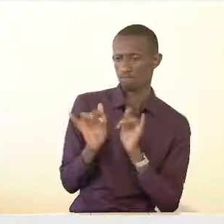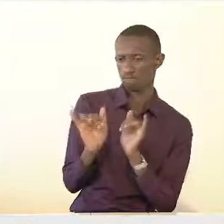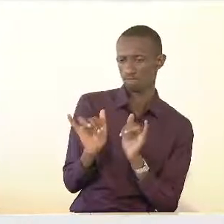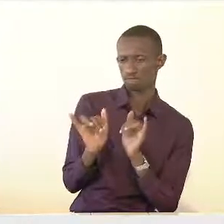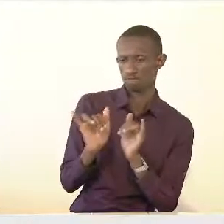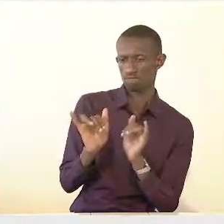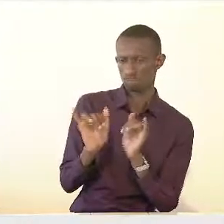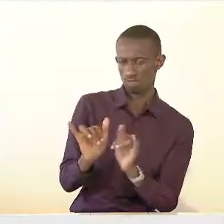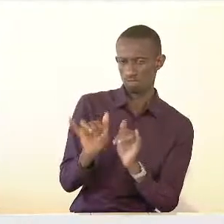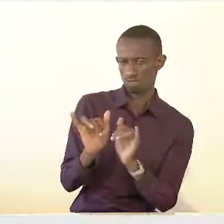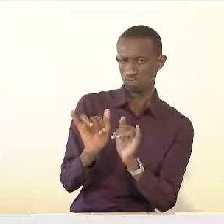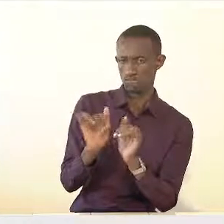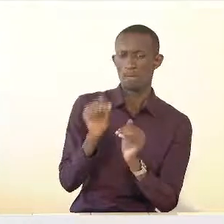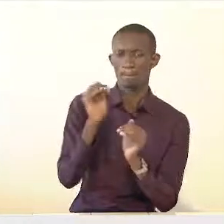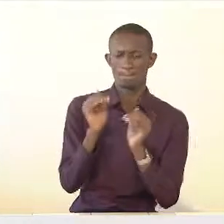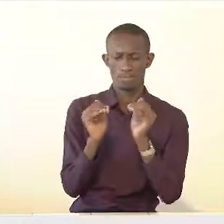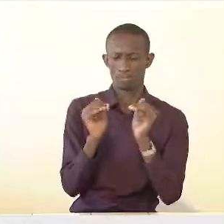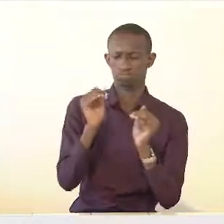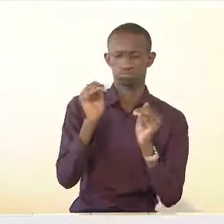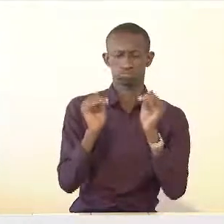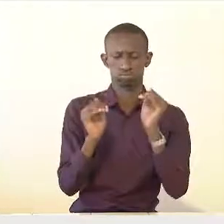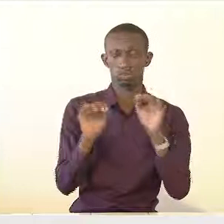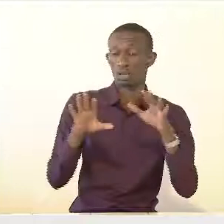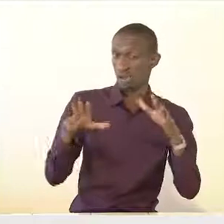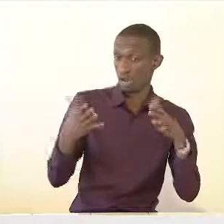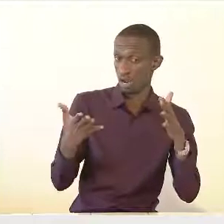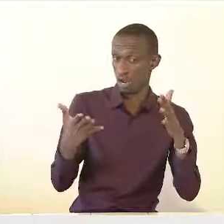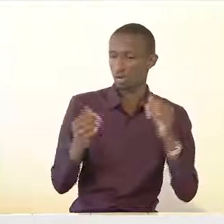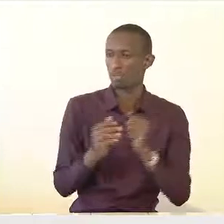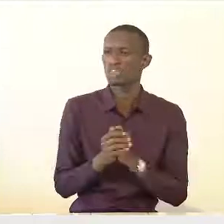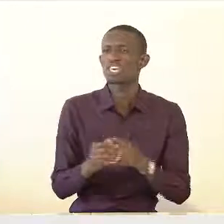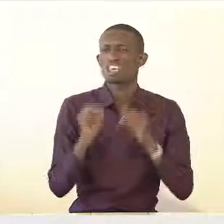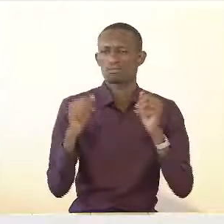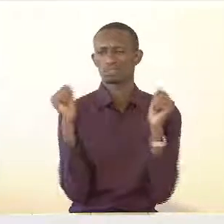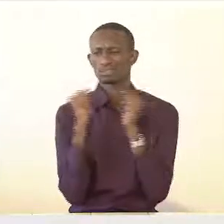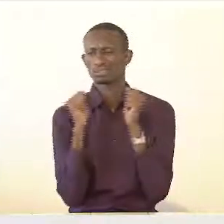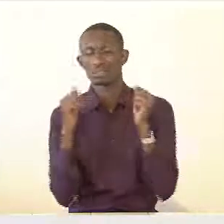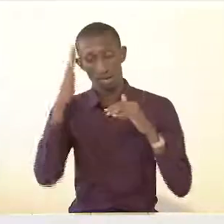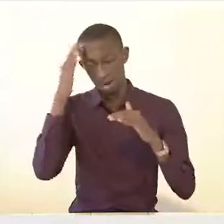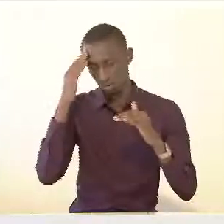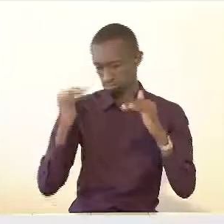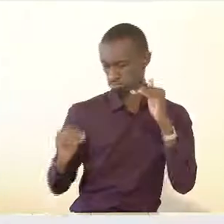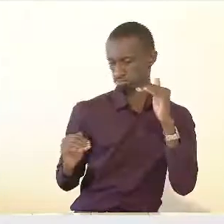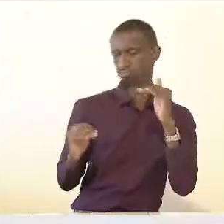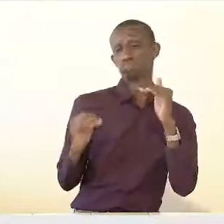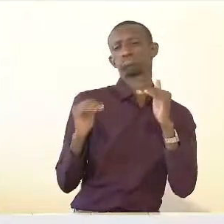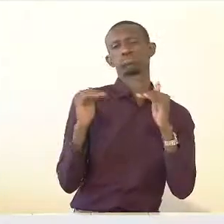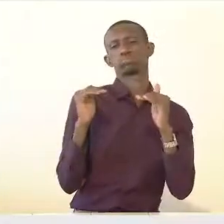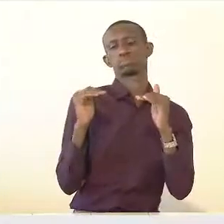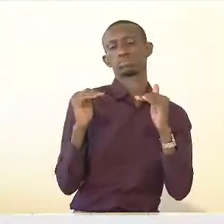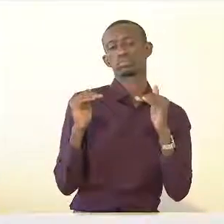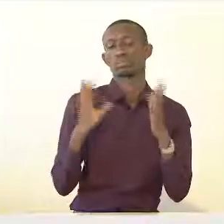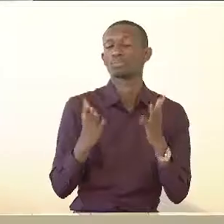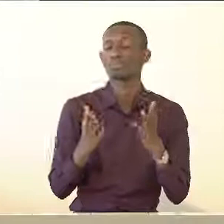in their bodies. You know, the animals, most of the animals, I'm talking about mammals and birds. For them,